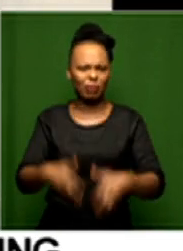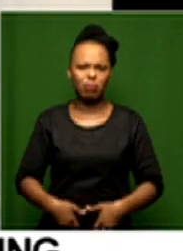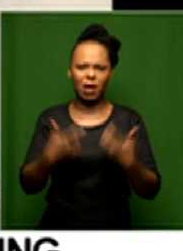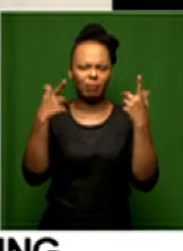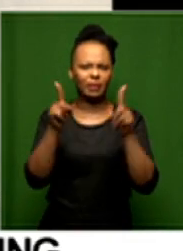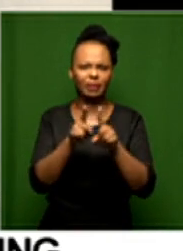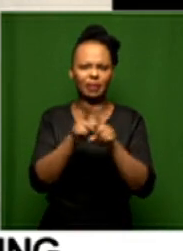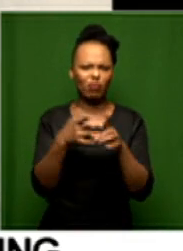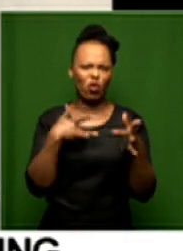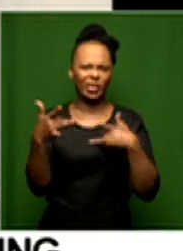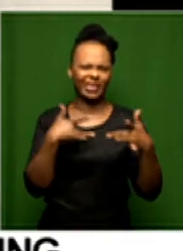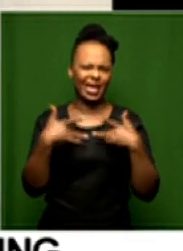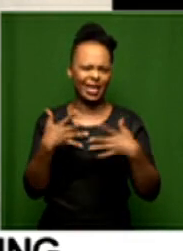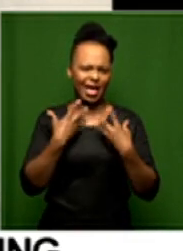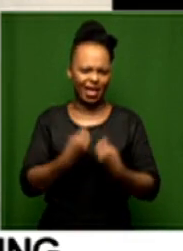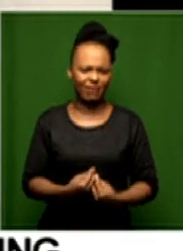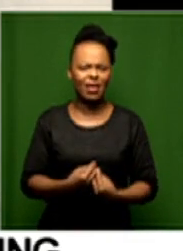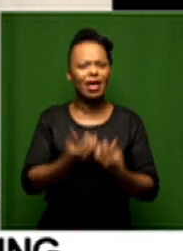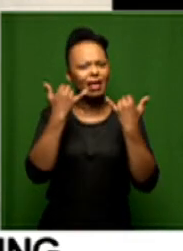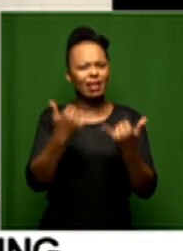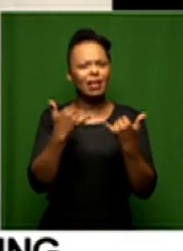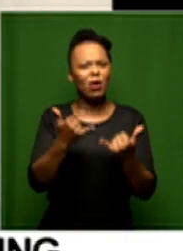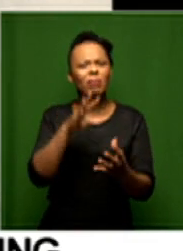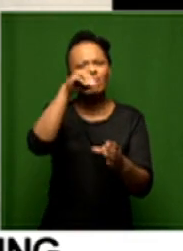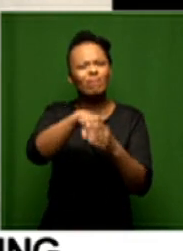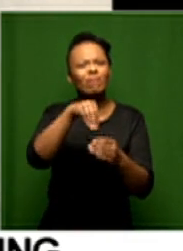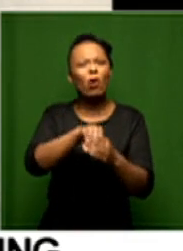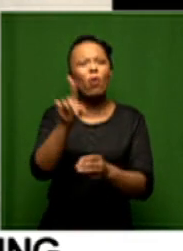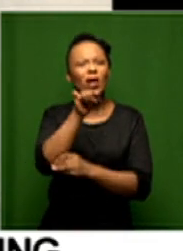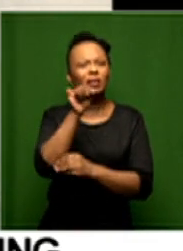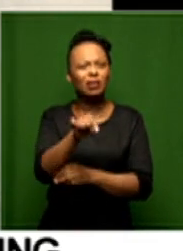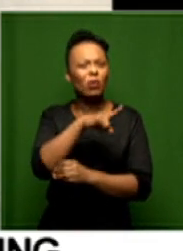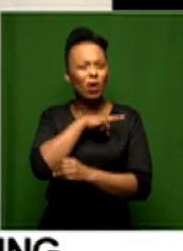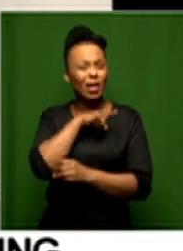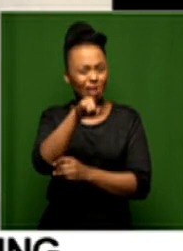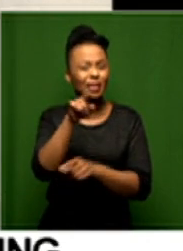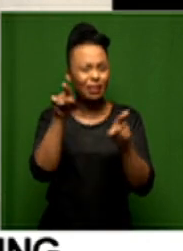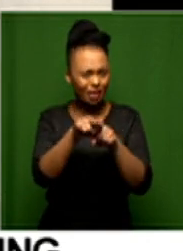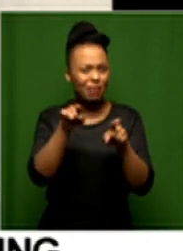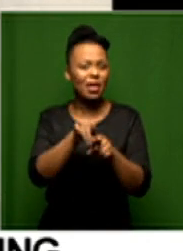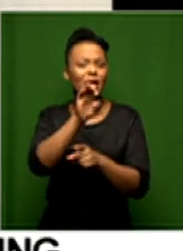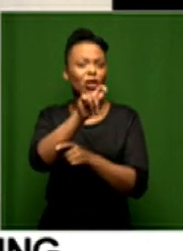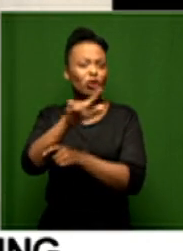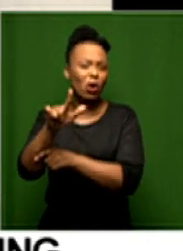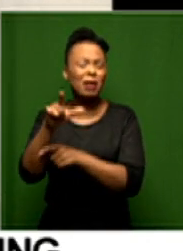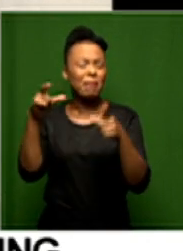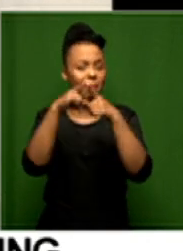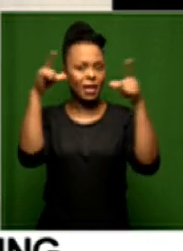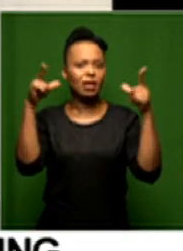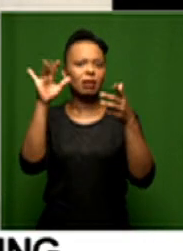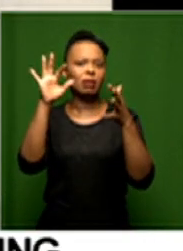and the tariff structuring process? What does this all entail? Because it's a big one. This is a big and very contentious